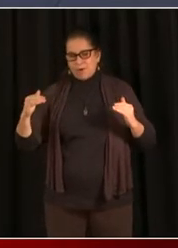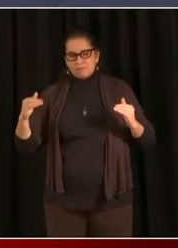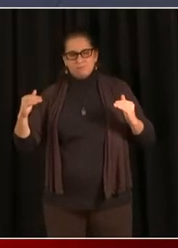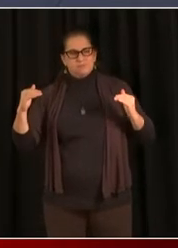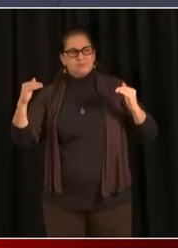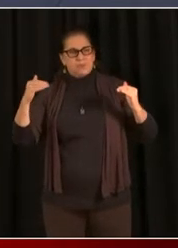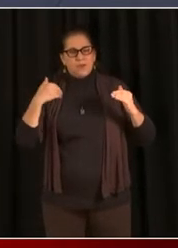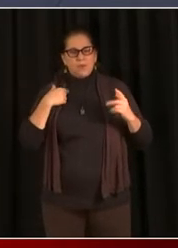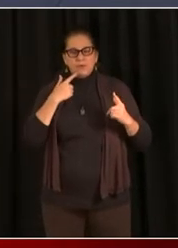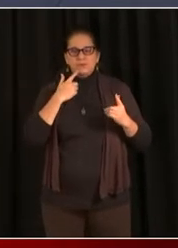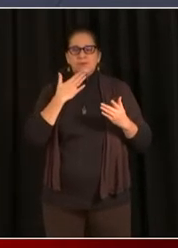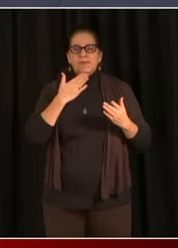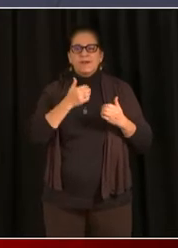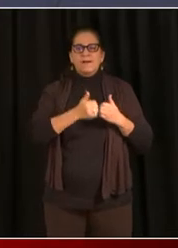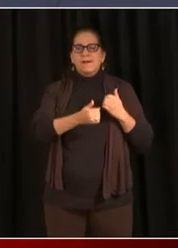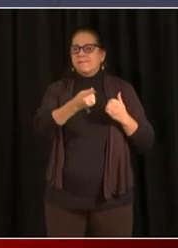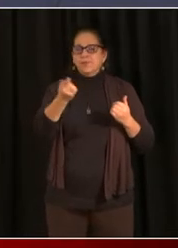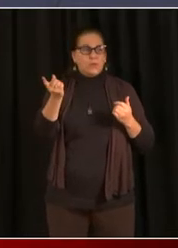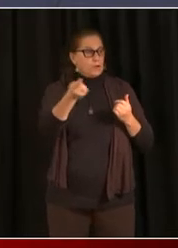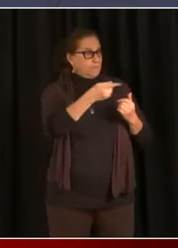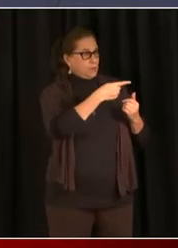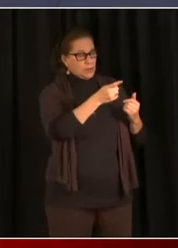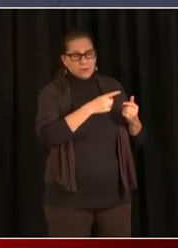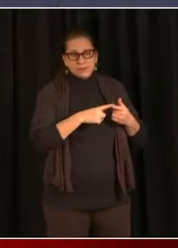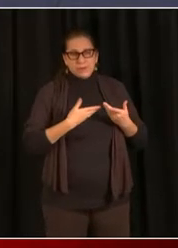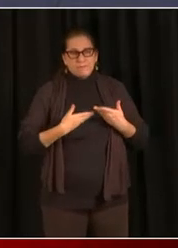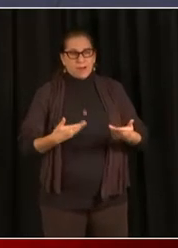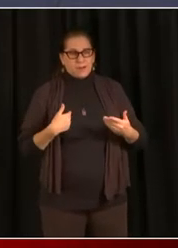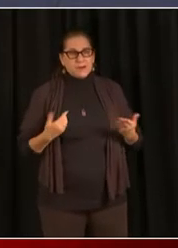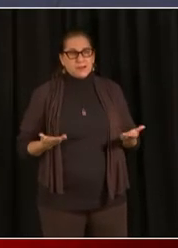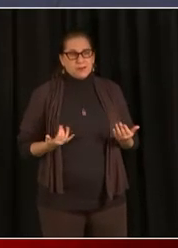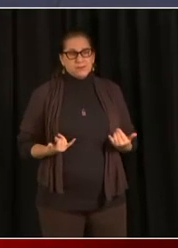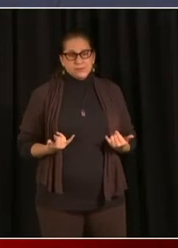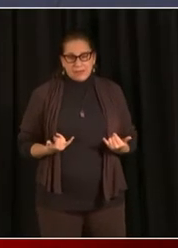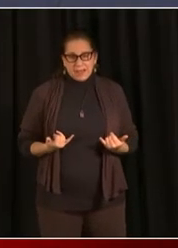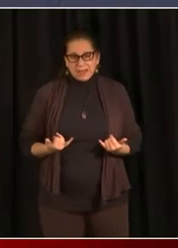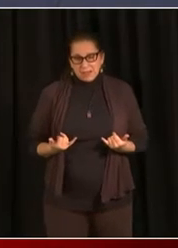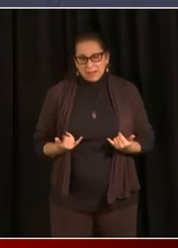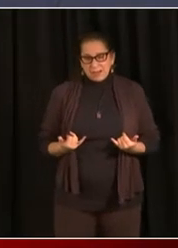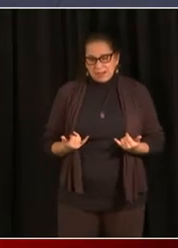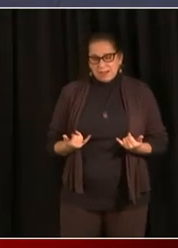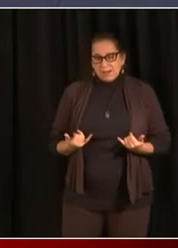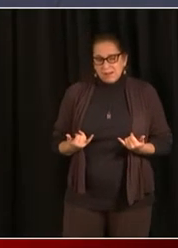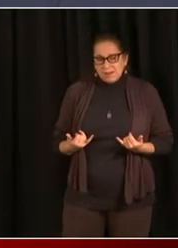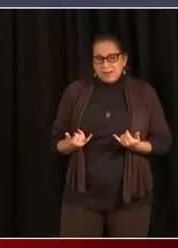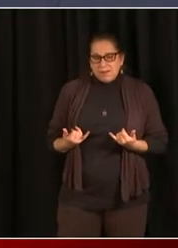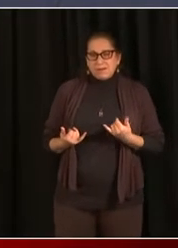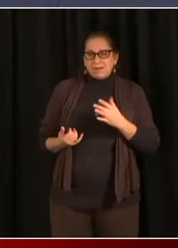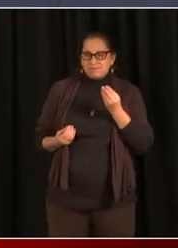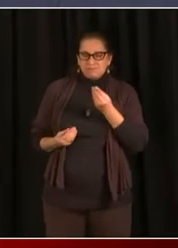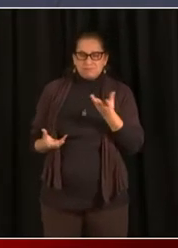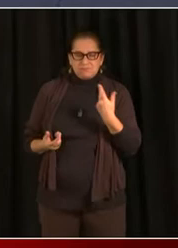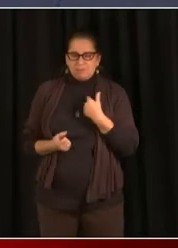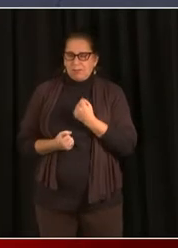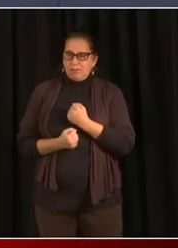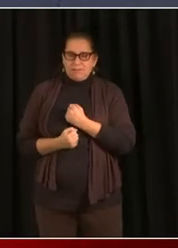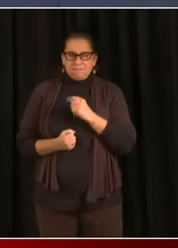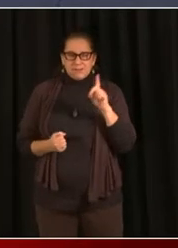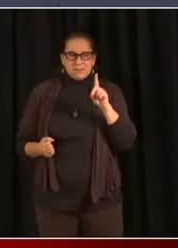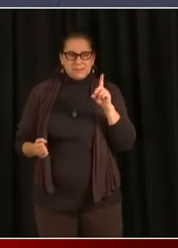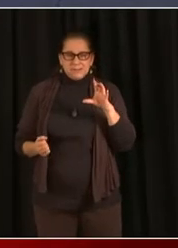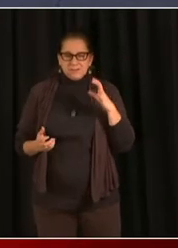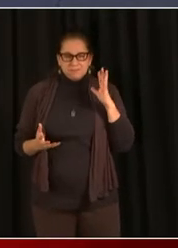to all of you for inviting me here. And think we love DC. We love